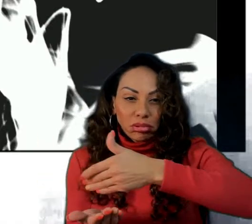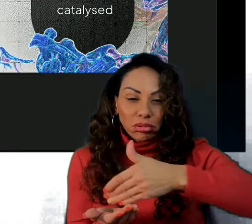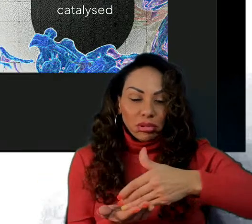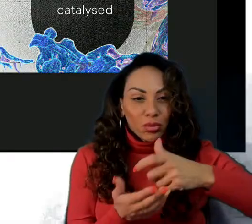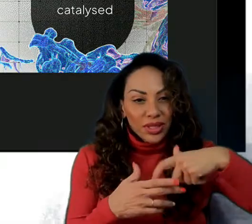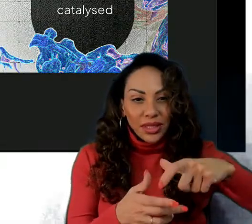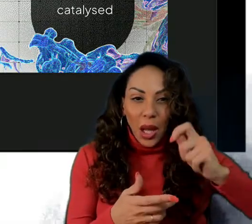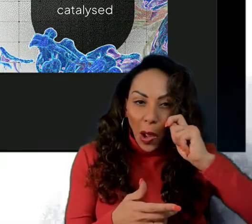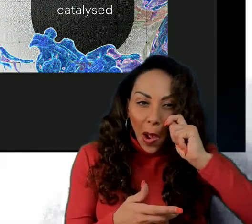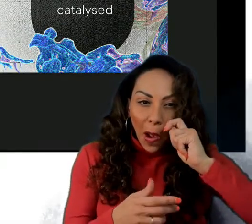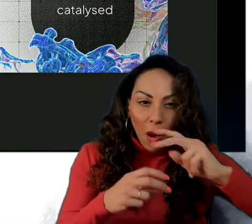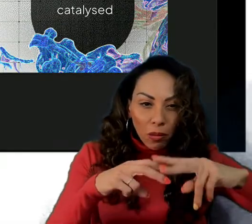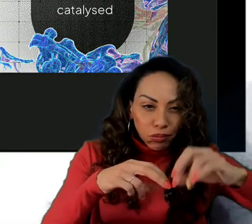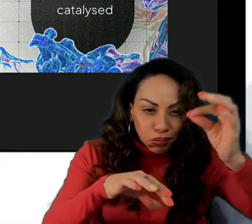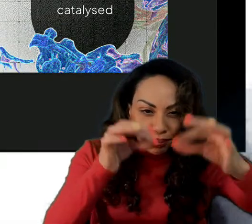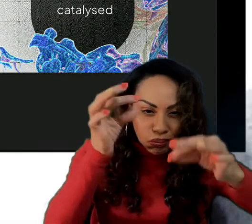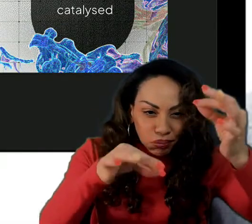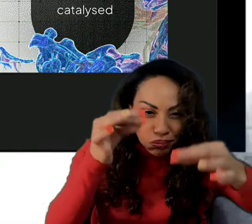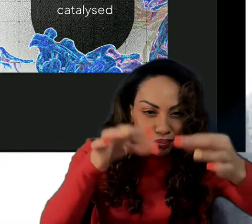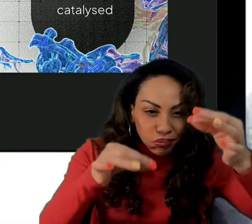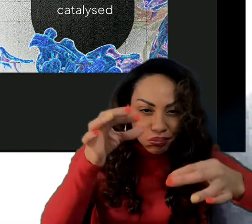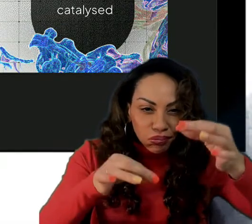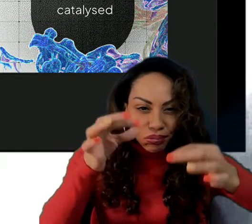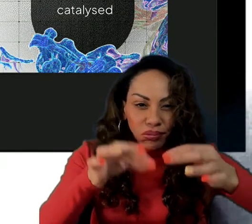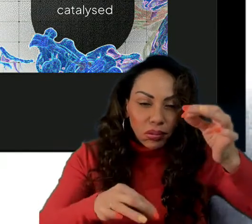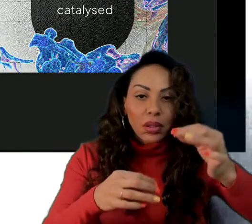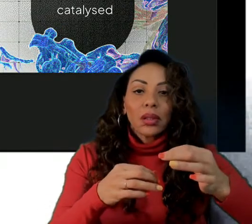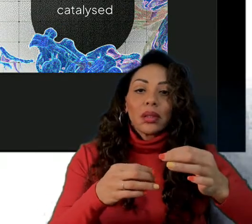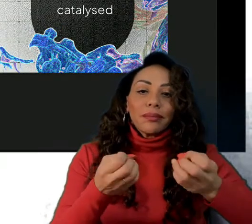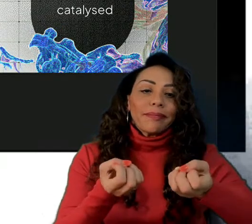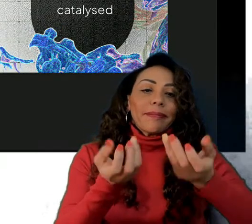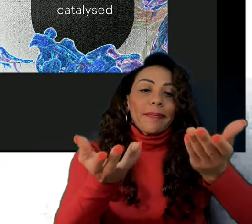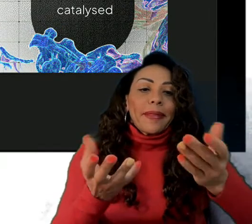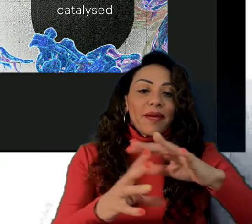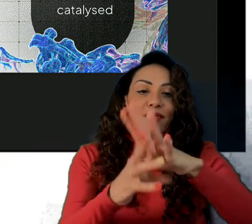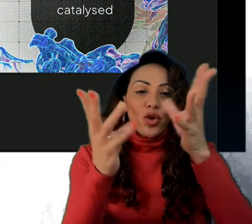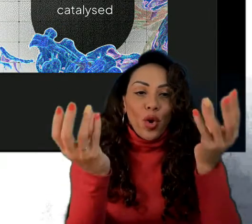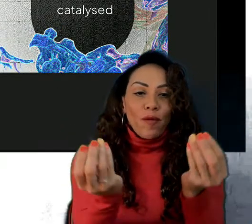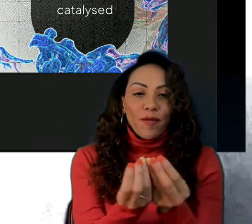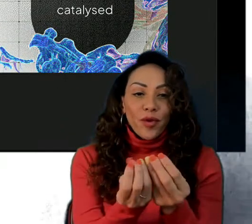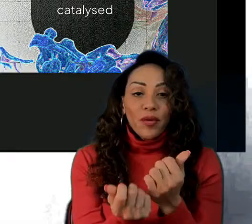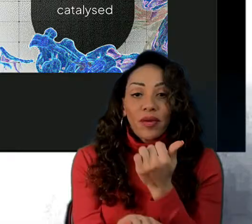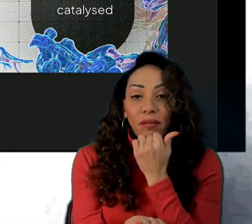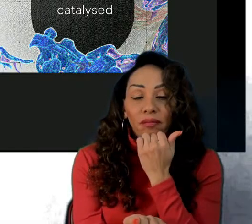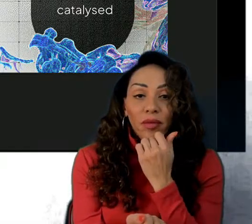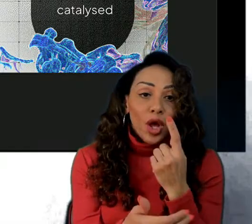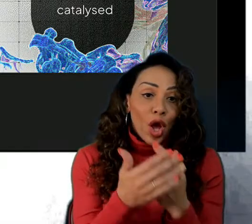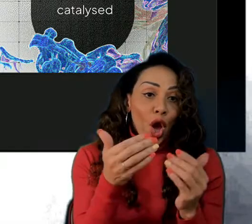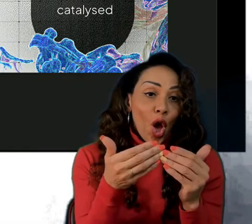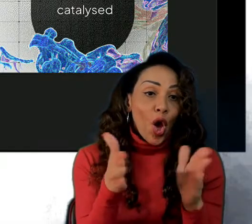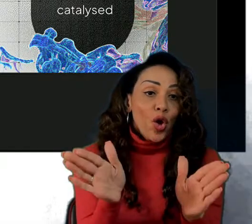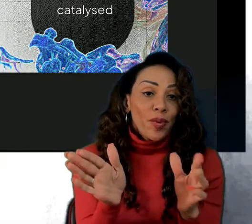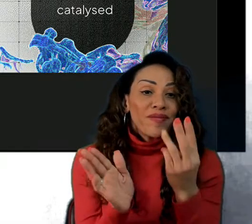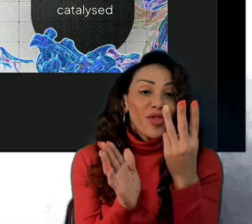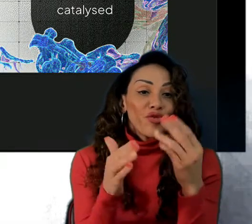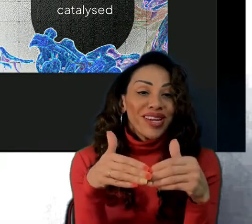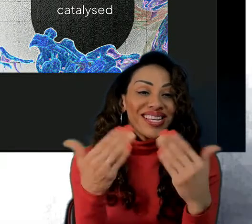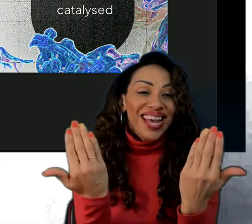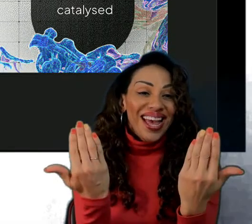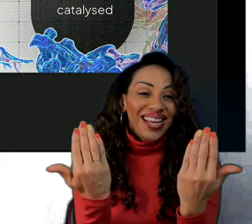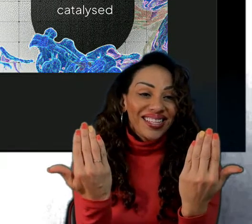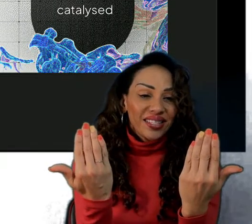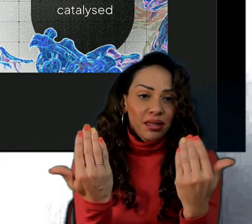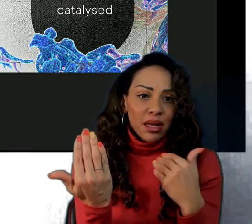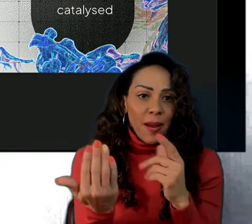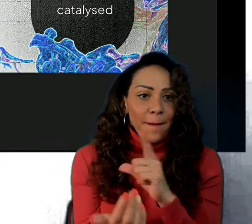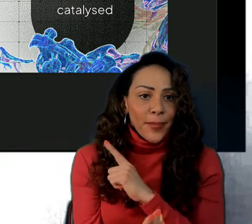results that are coming out. Just wanted to give some overview of the project's numbers. So we're only open for 3 days because we're a little bit unsure if the algae would be